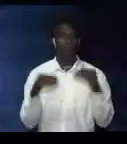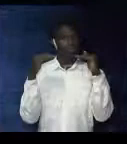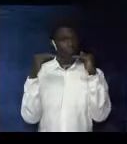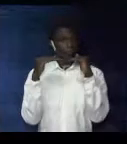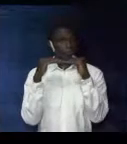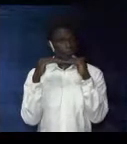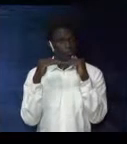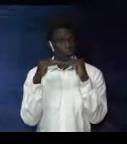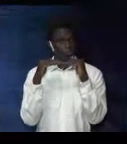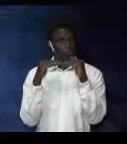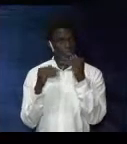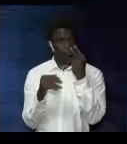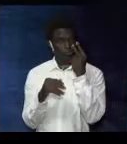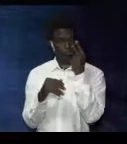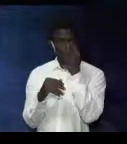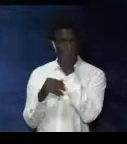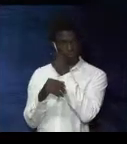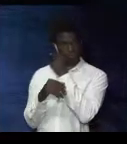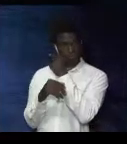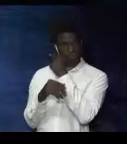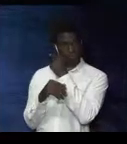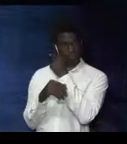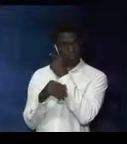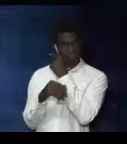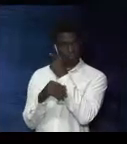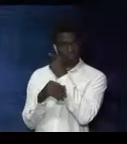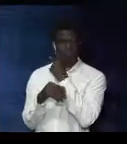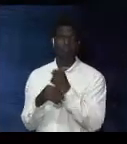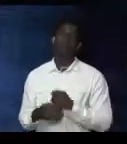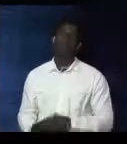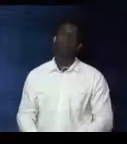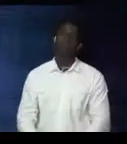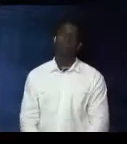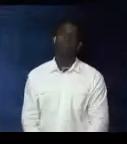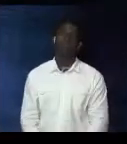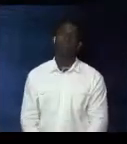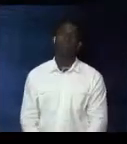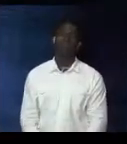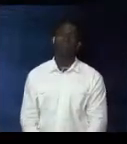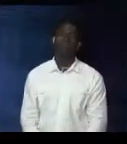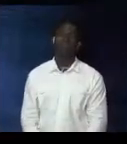Yep. No overlap. So found the other one.